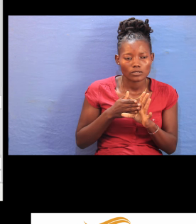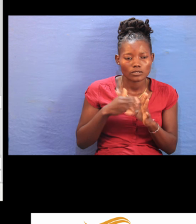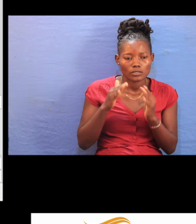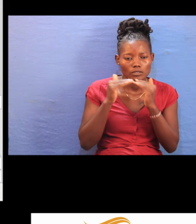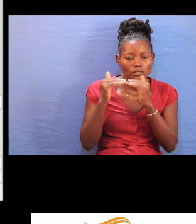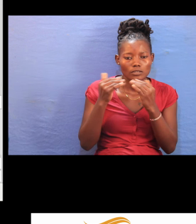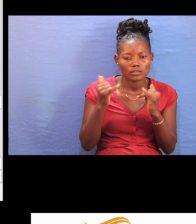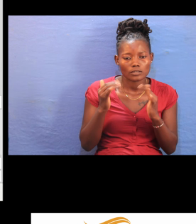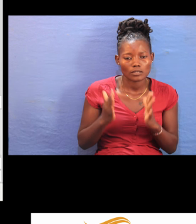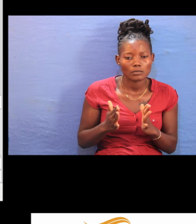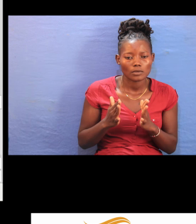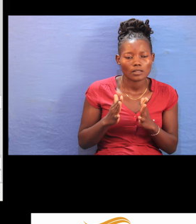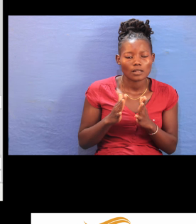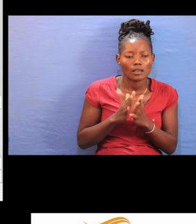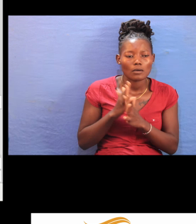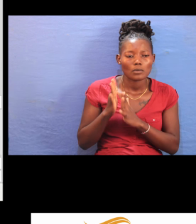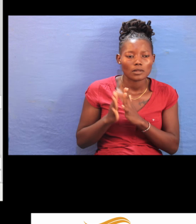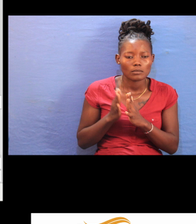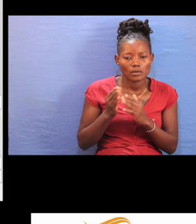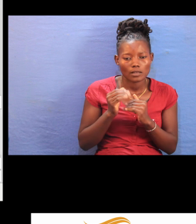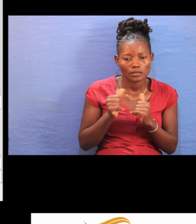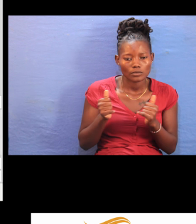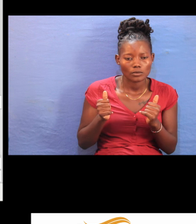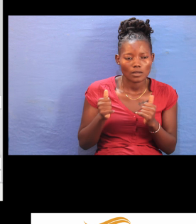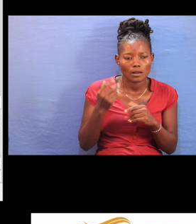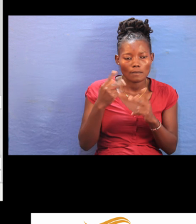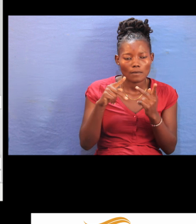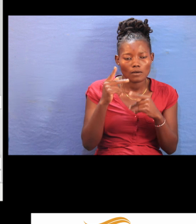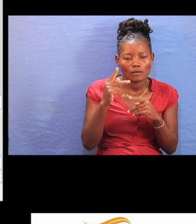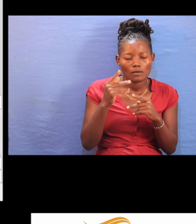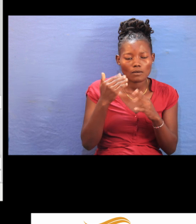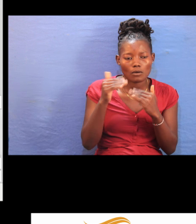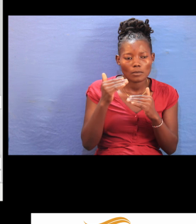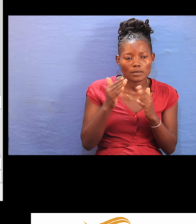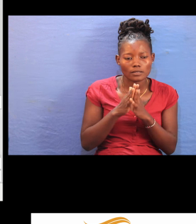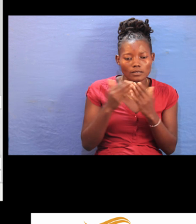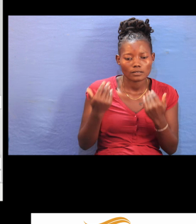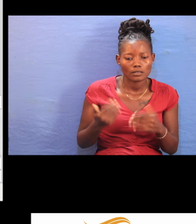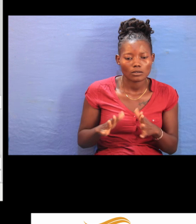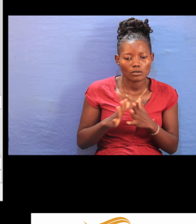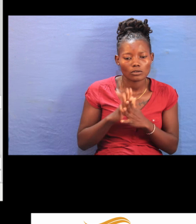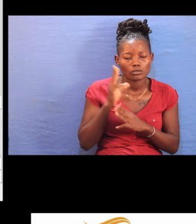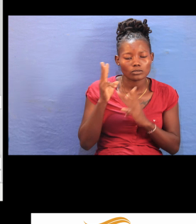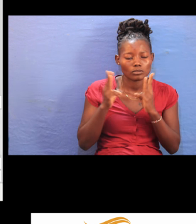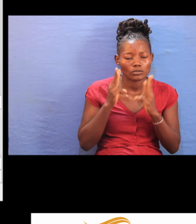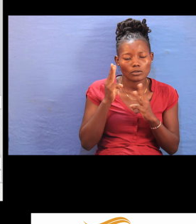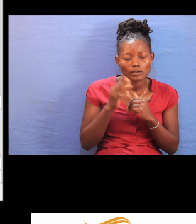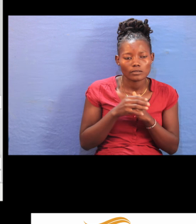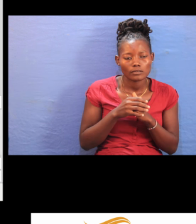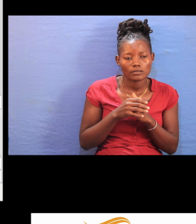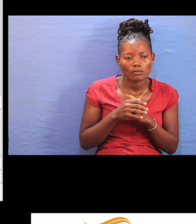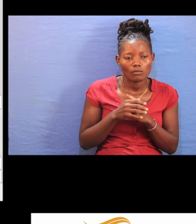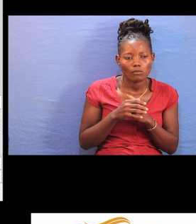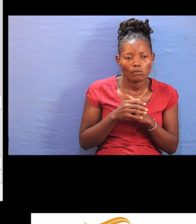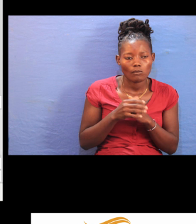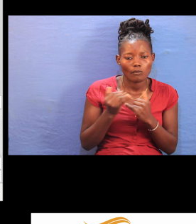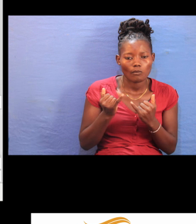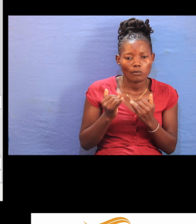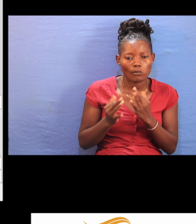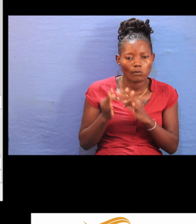athletes who set performance goals rather than outcome goals have less anxiety and more confidence and satisfaction. So if